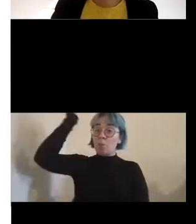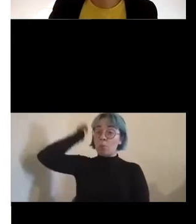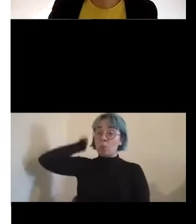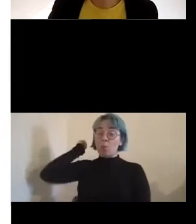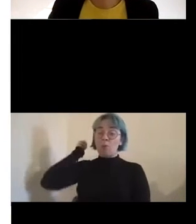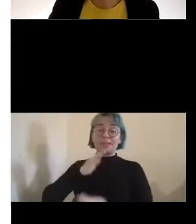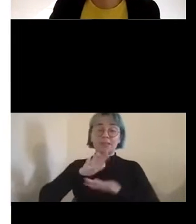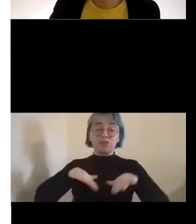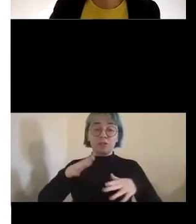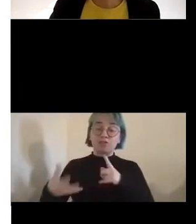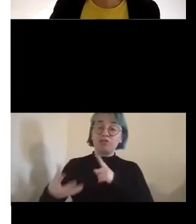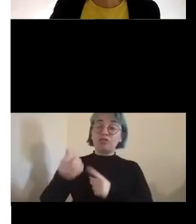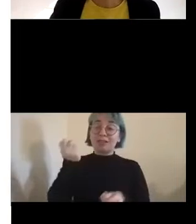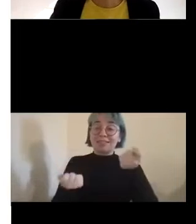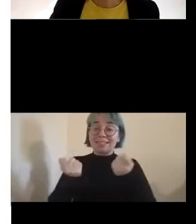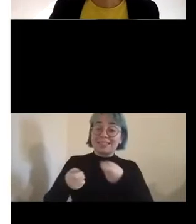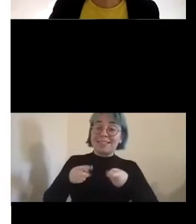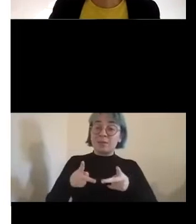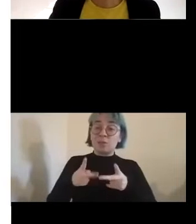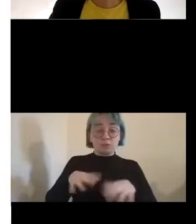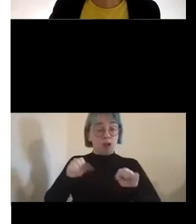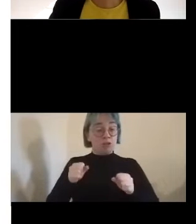justice systems were coming into life,